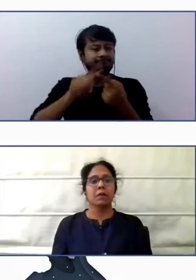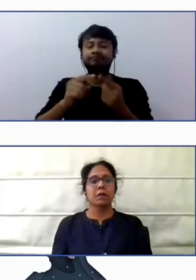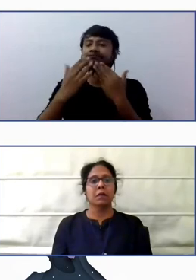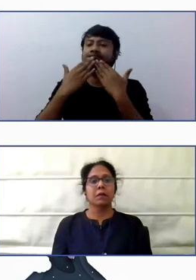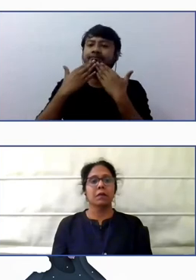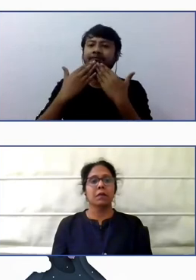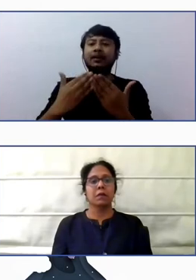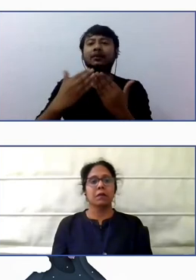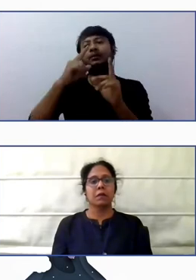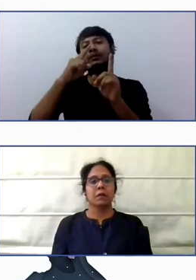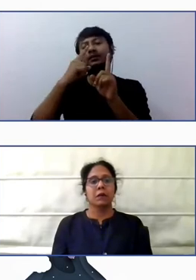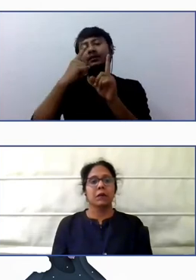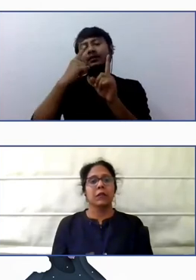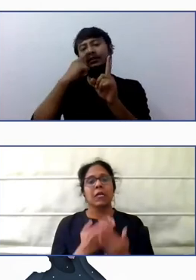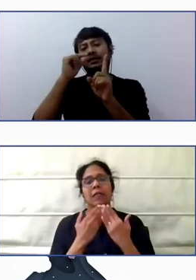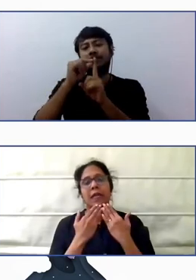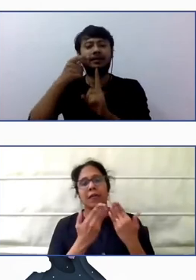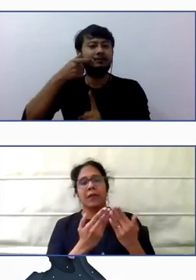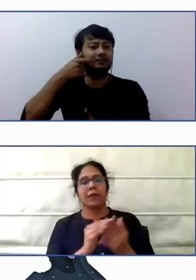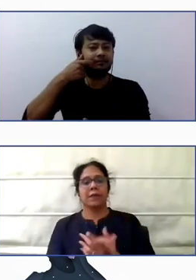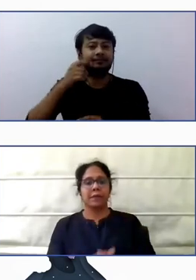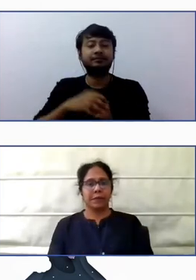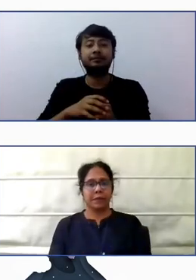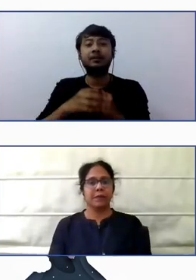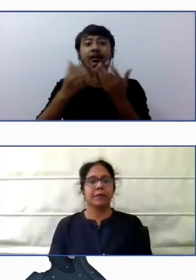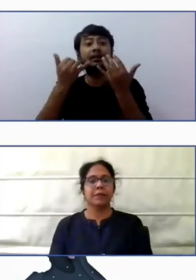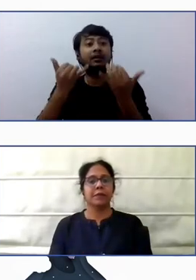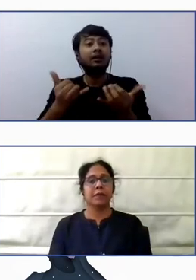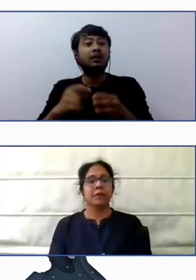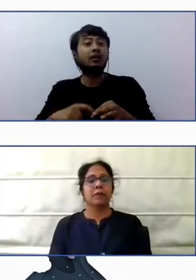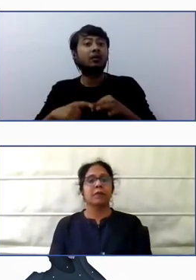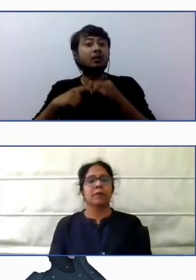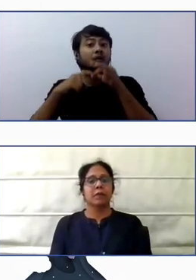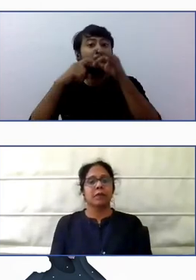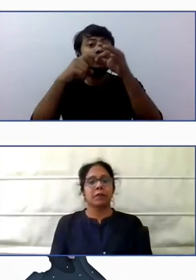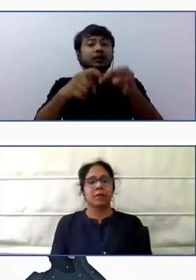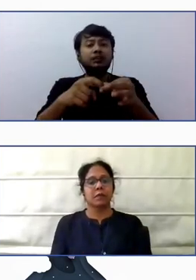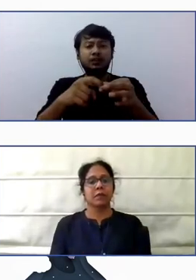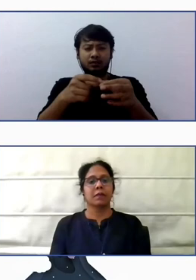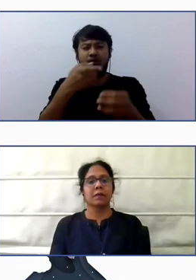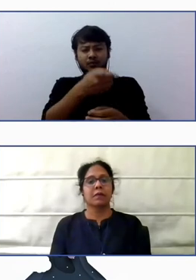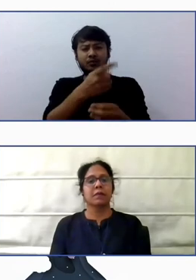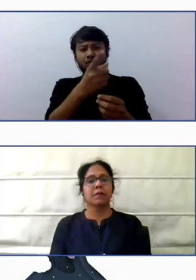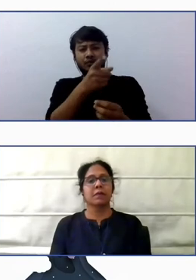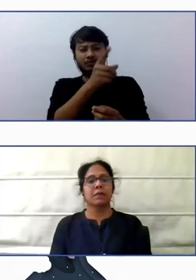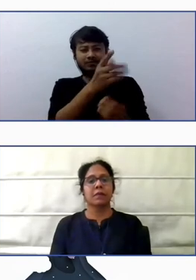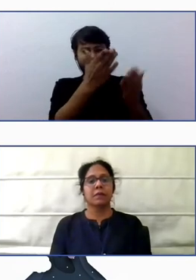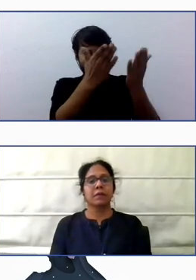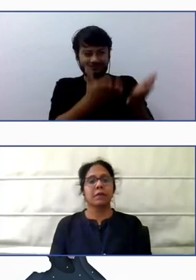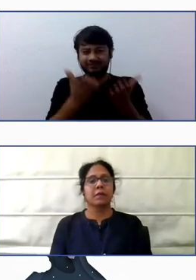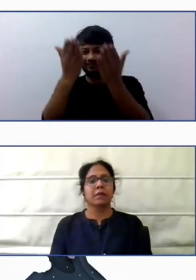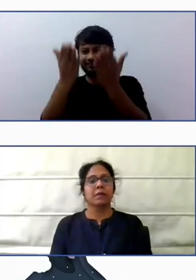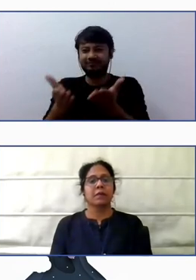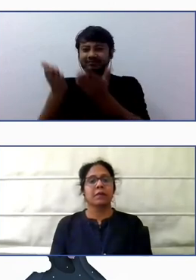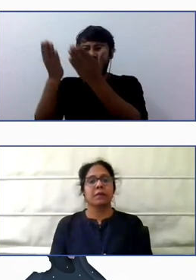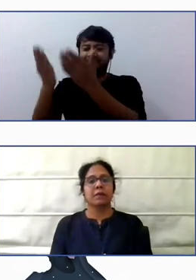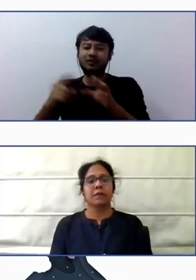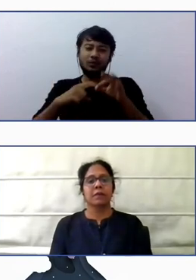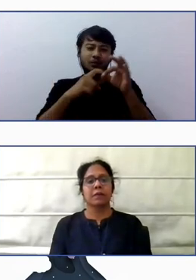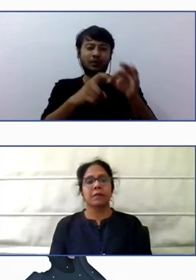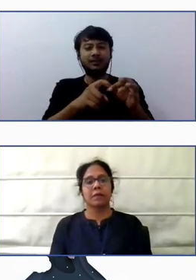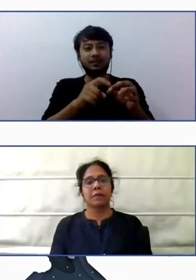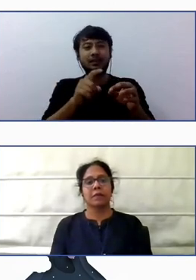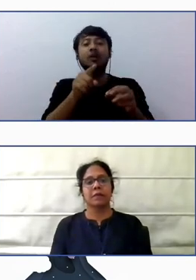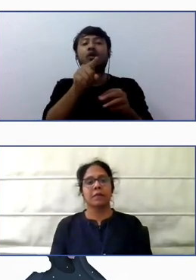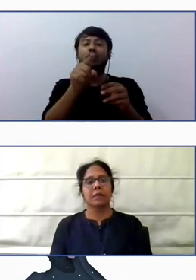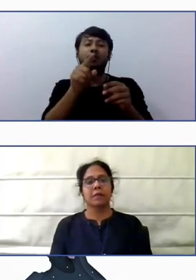Thank you. So let me now come to each one of you with a question, and I would like to get that answered in a sentence.